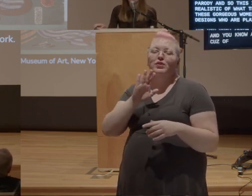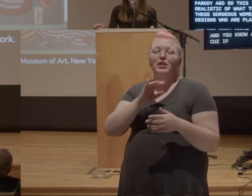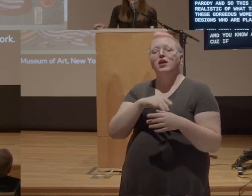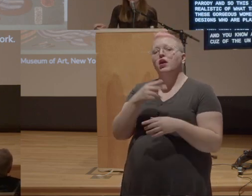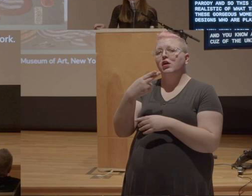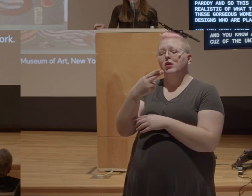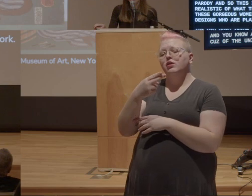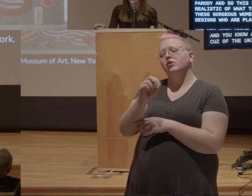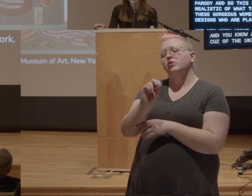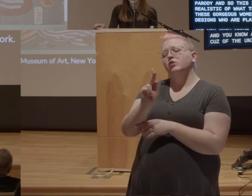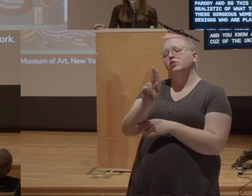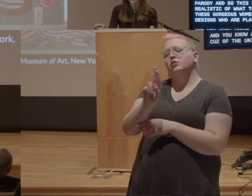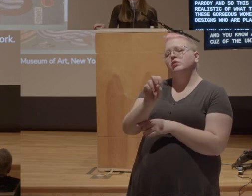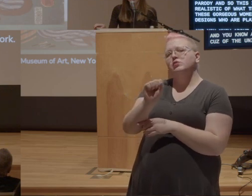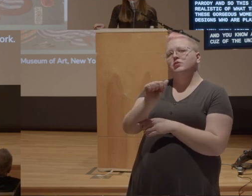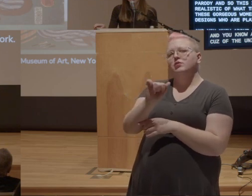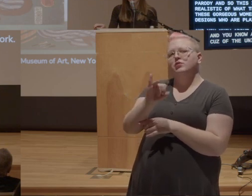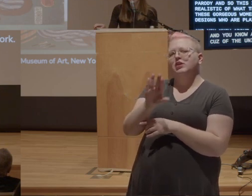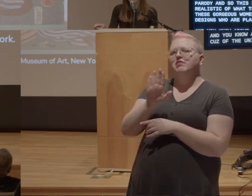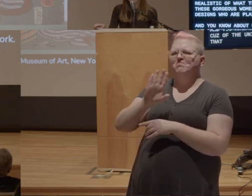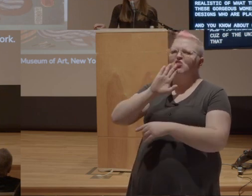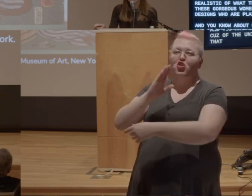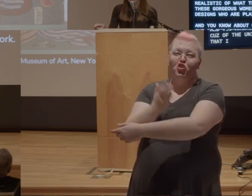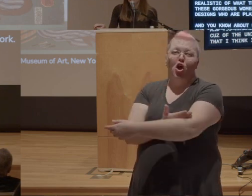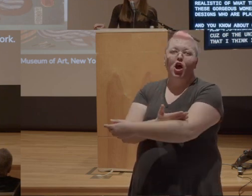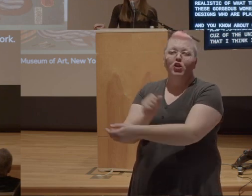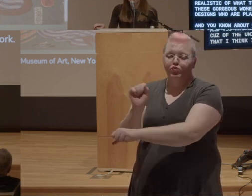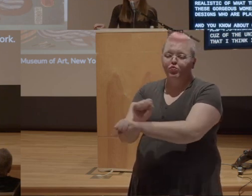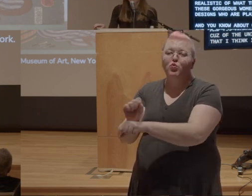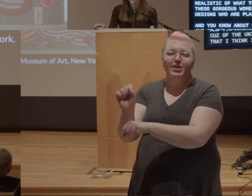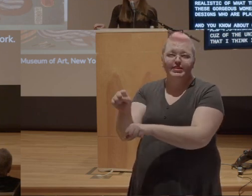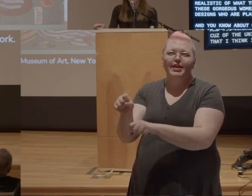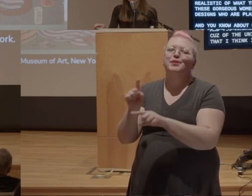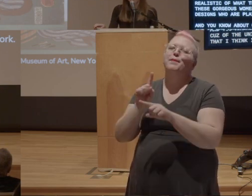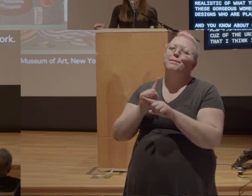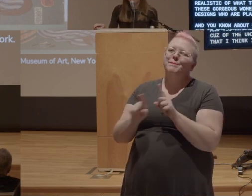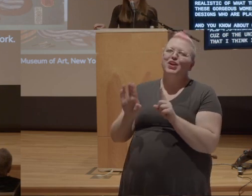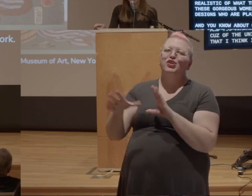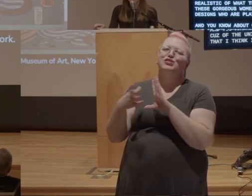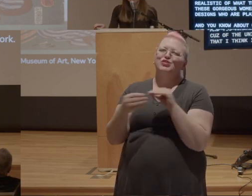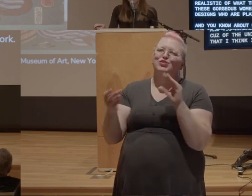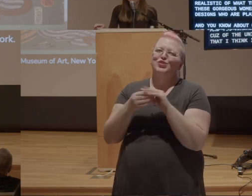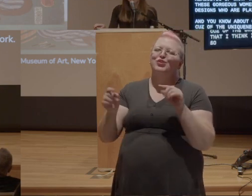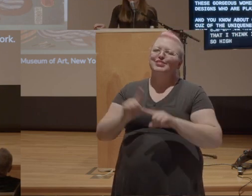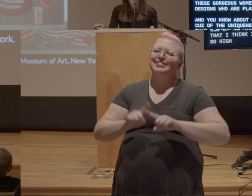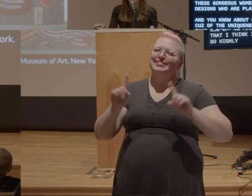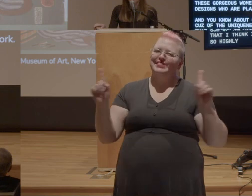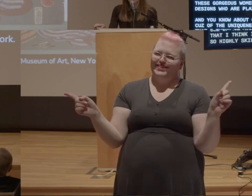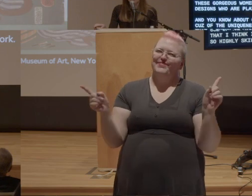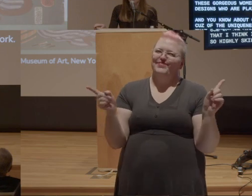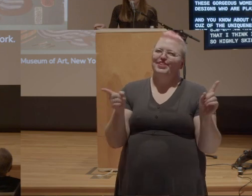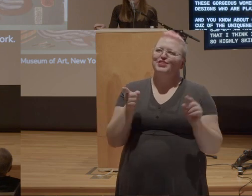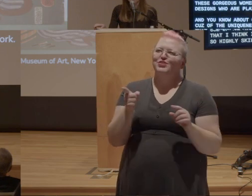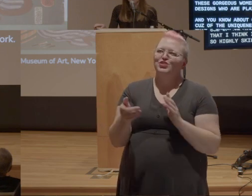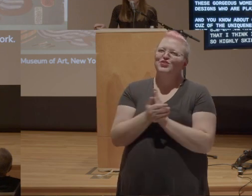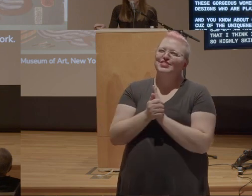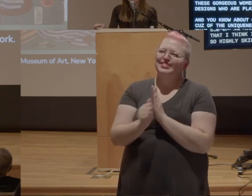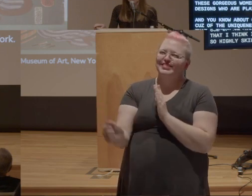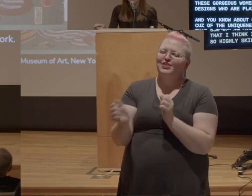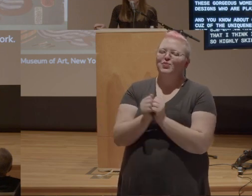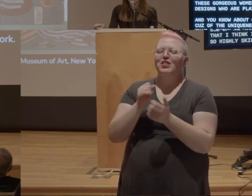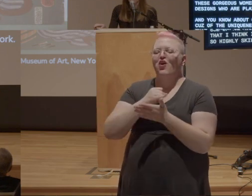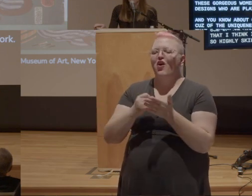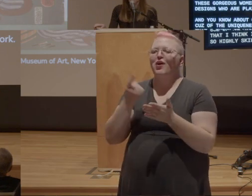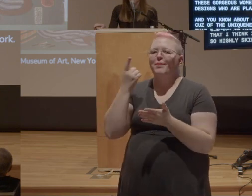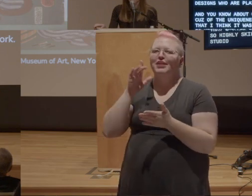uniqueness of her story and the fact that I think it was fairly unusual that she was so highly skilled in art and did so much in his